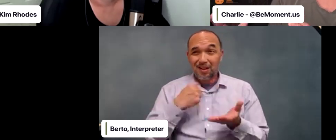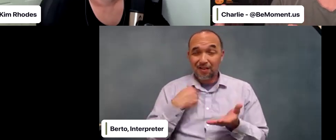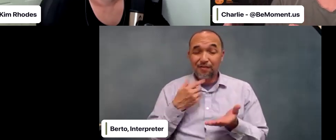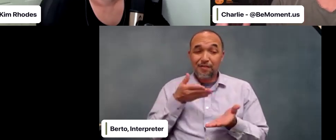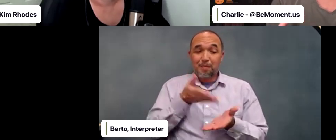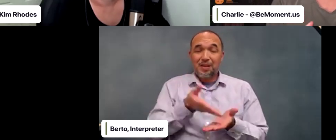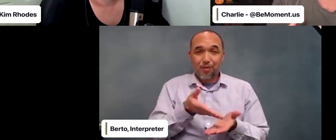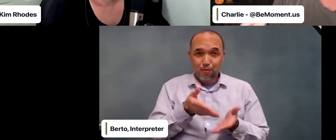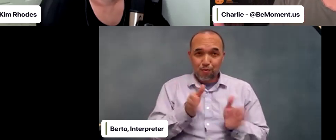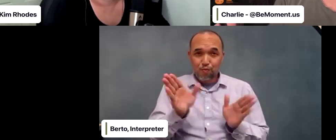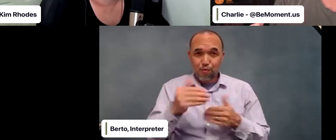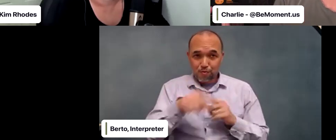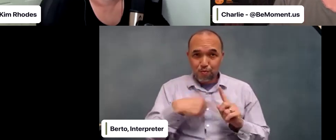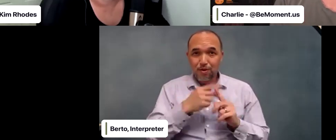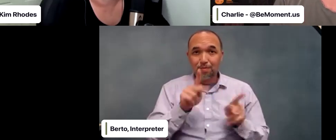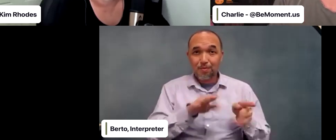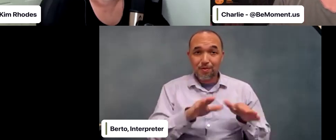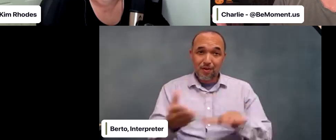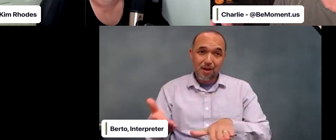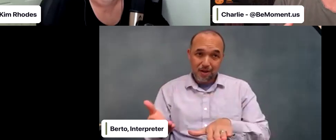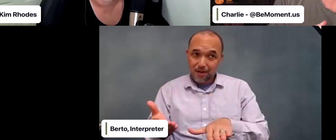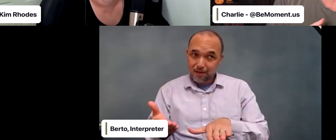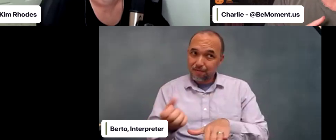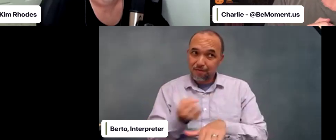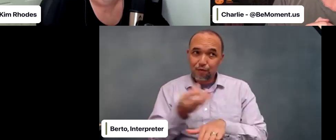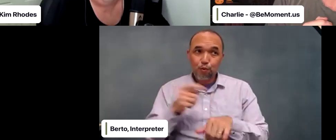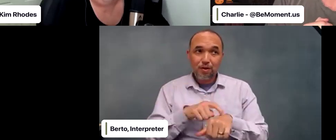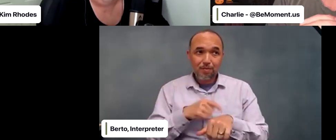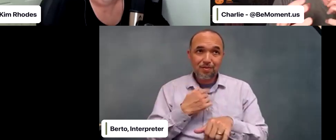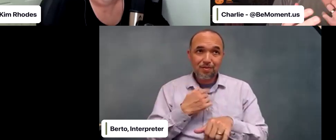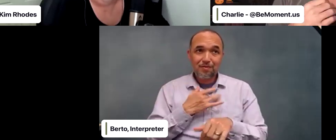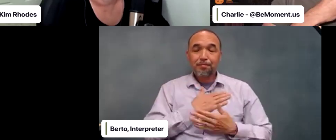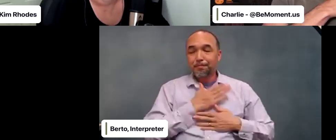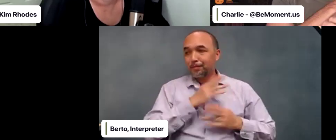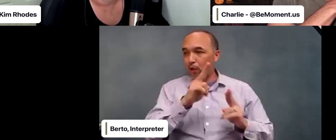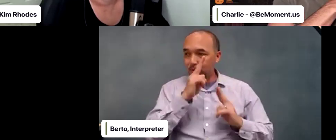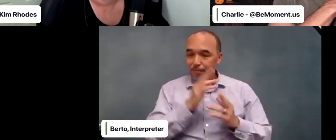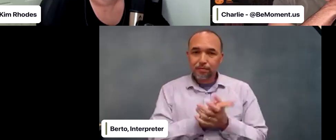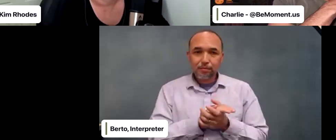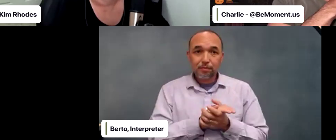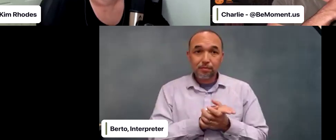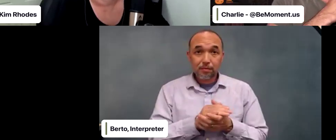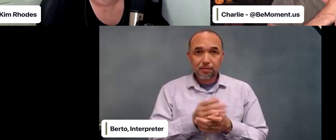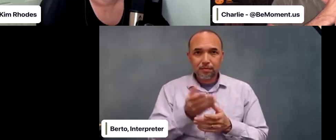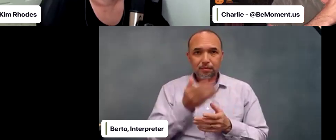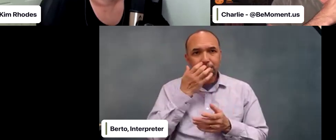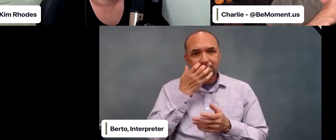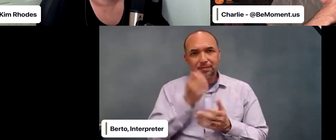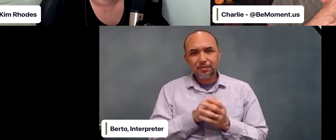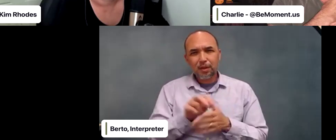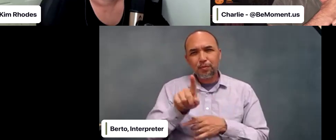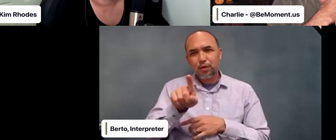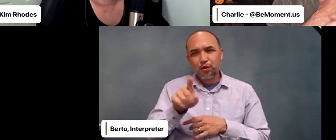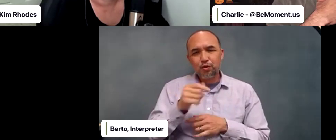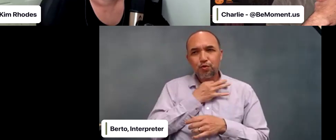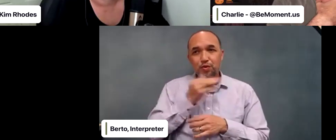times now, a few times, which is an honor. Yeah, me too. Yeah. Wild, right. Have you experienced have you experienced someone